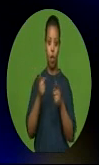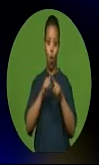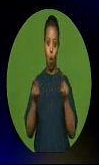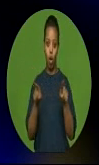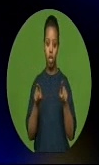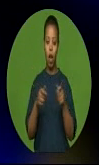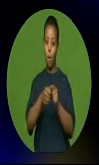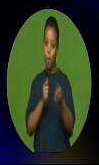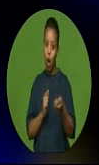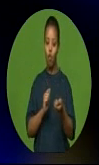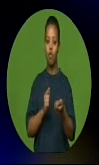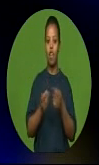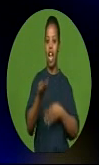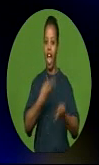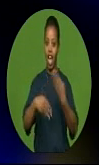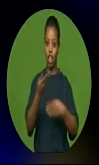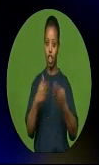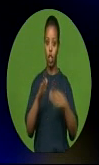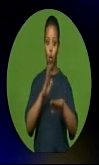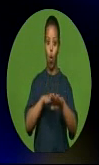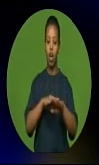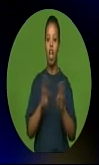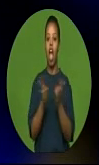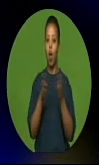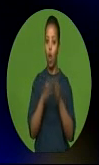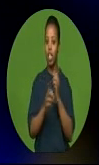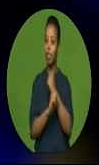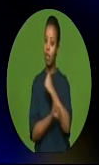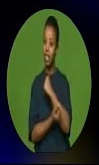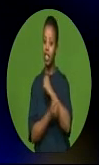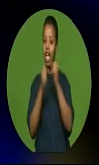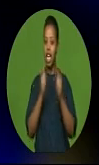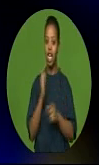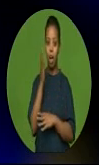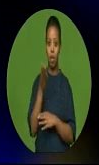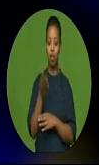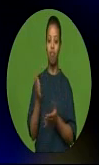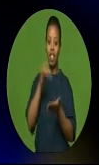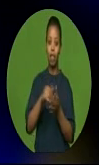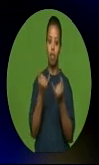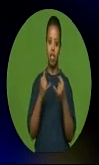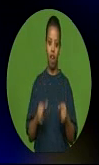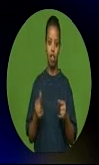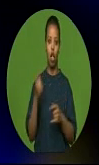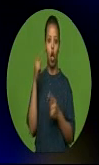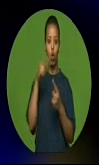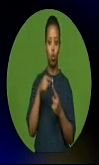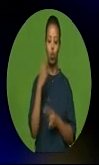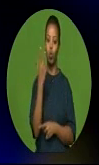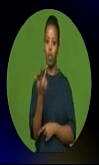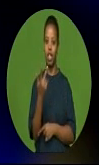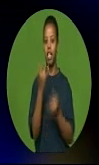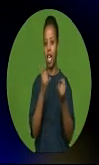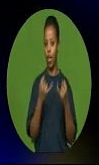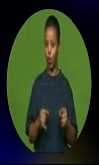exchange on a collection basis can be subdivided into three categories: